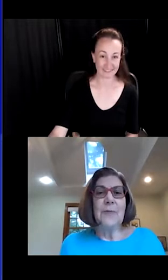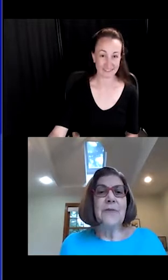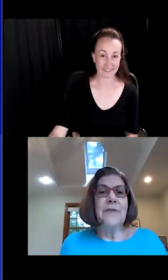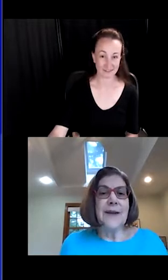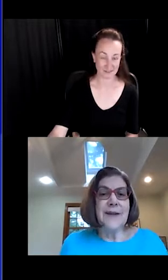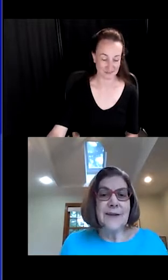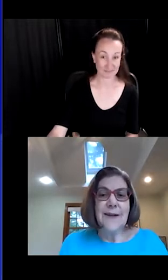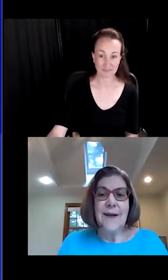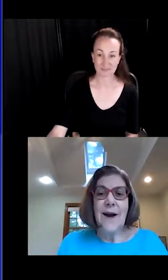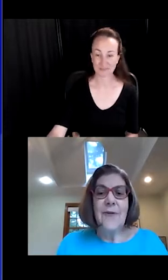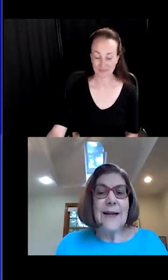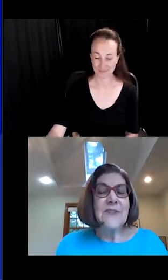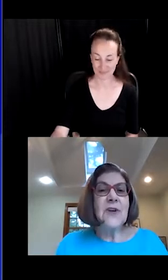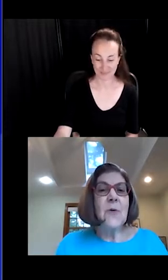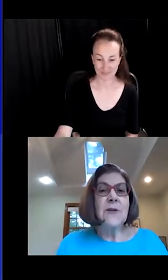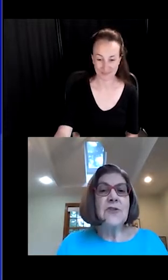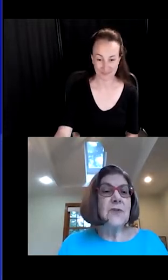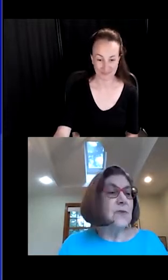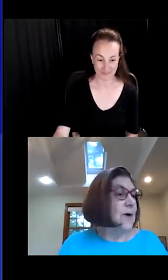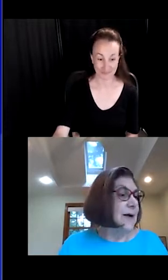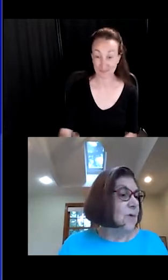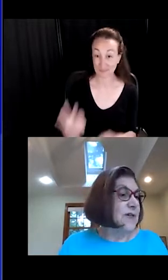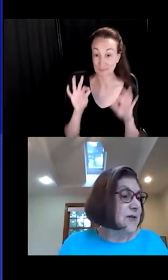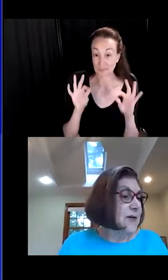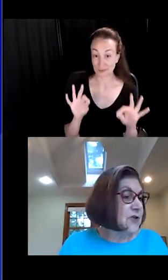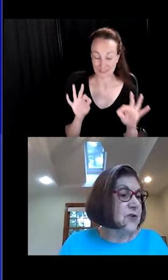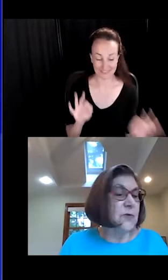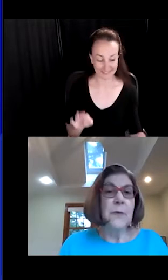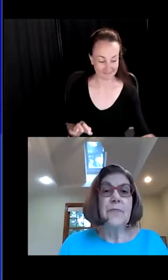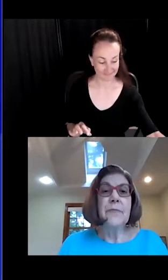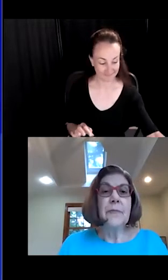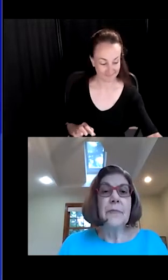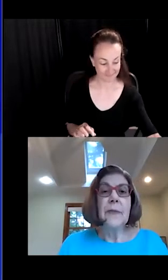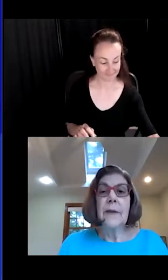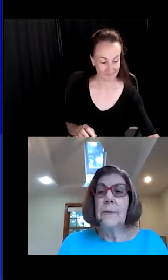go. Perfect. All right, let's go on to question number 2.